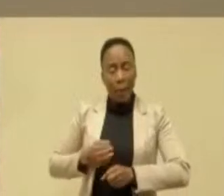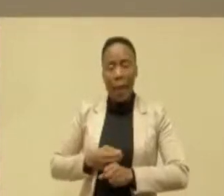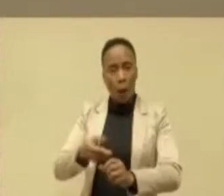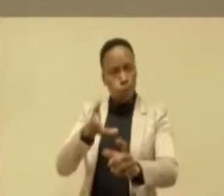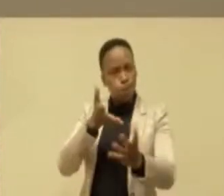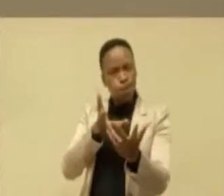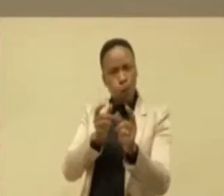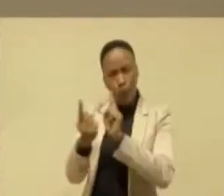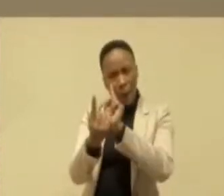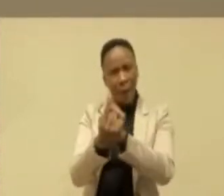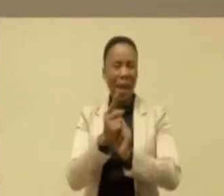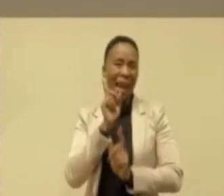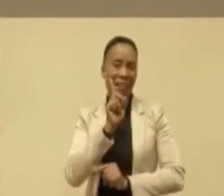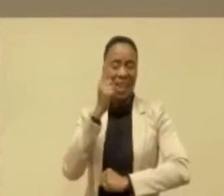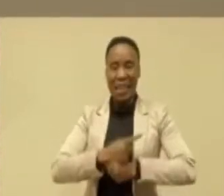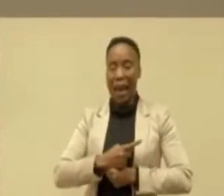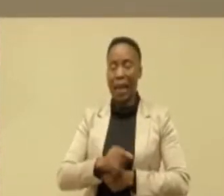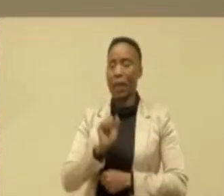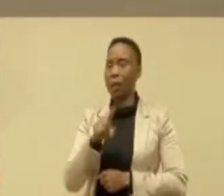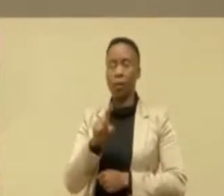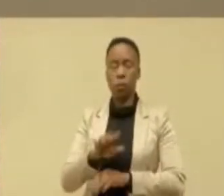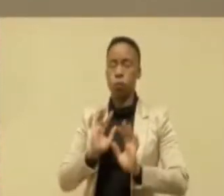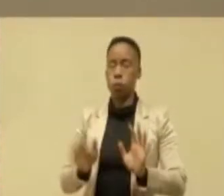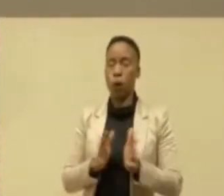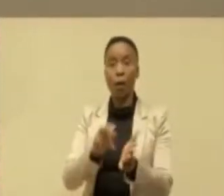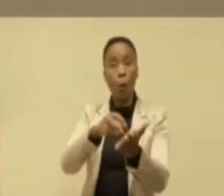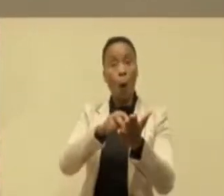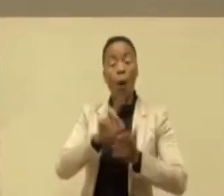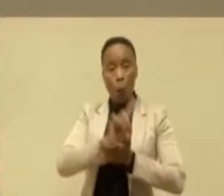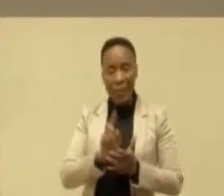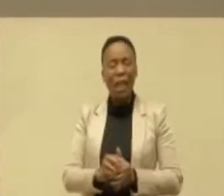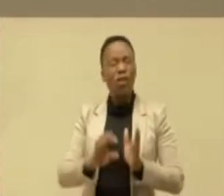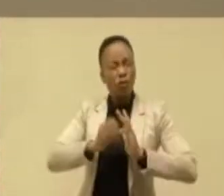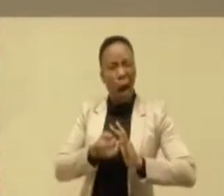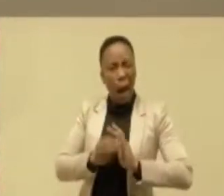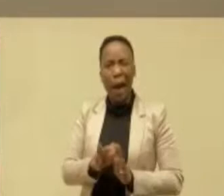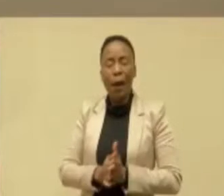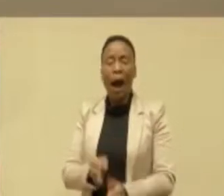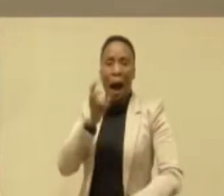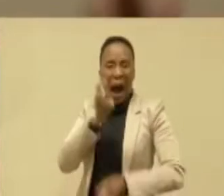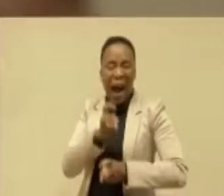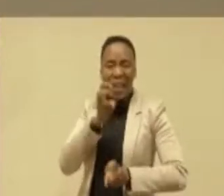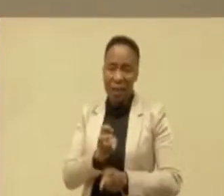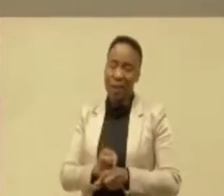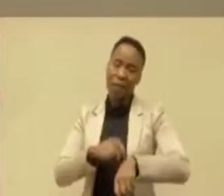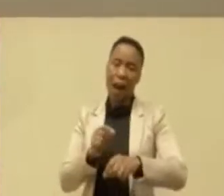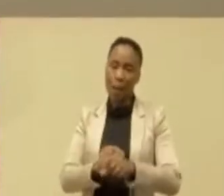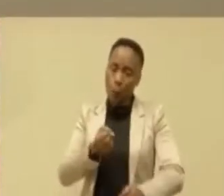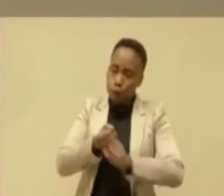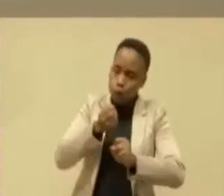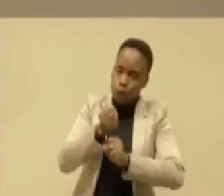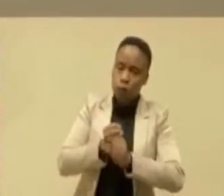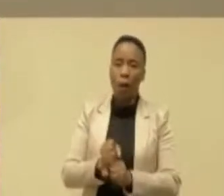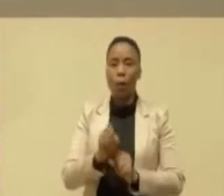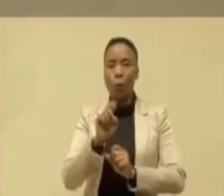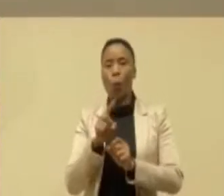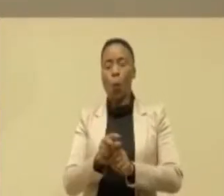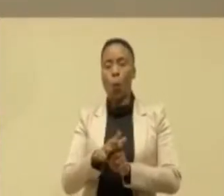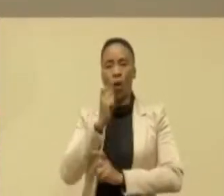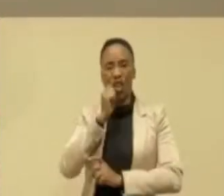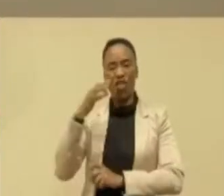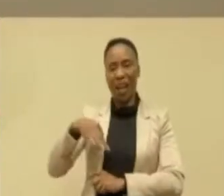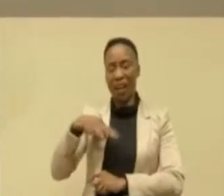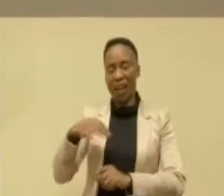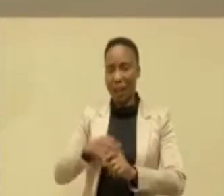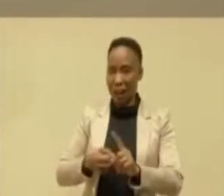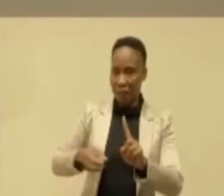daily basis require that we must triple our efforts when dealing with gender-based violence i believe that during